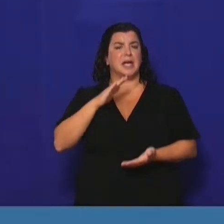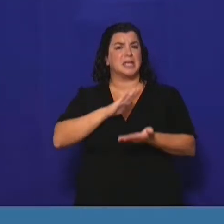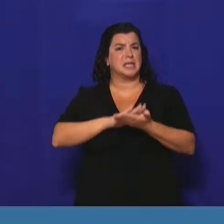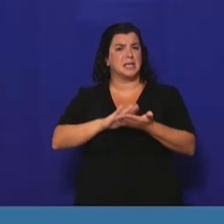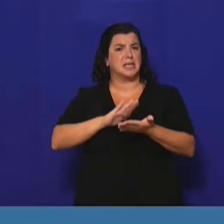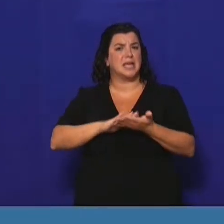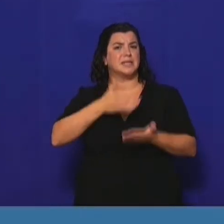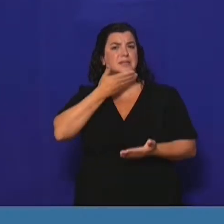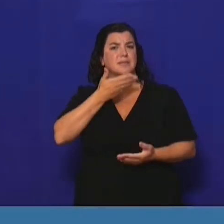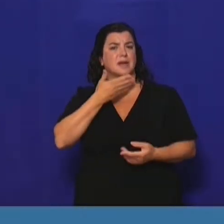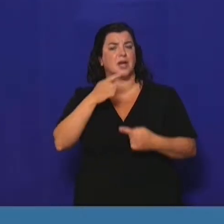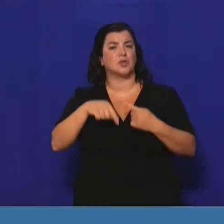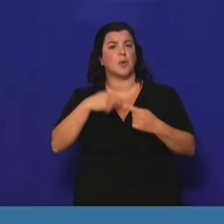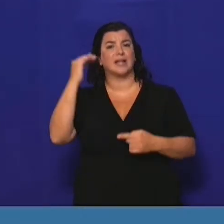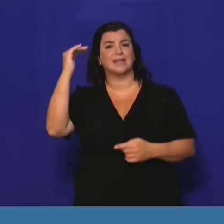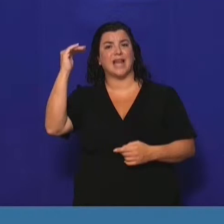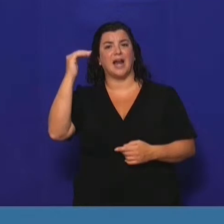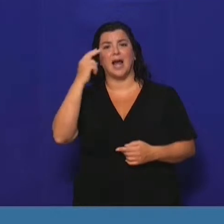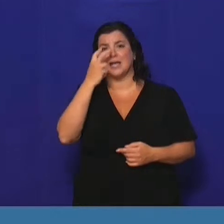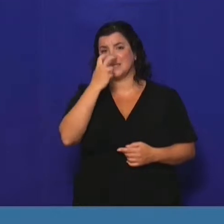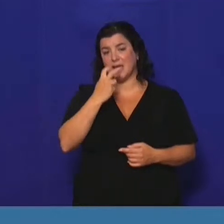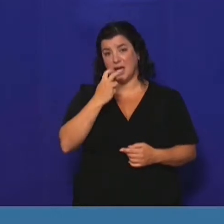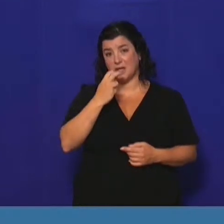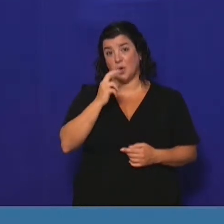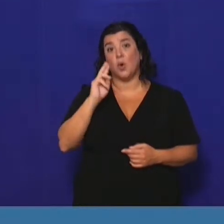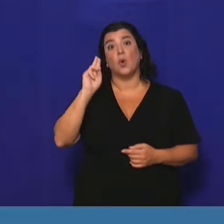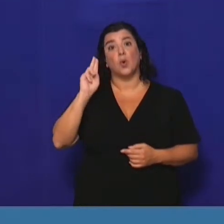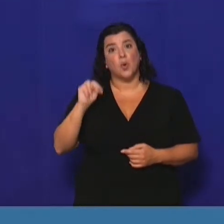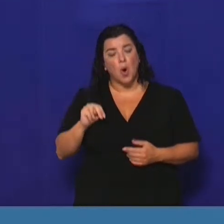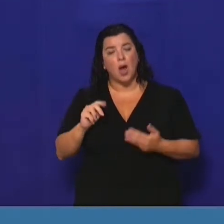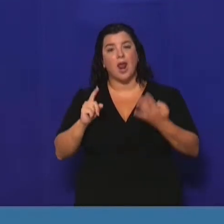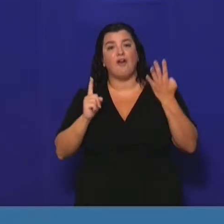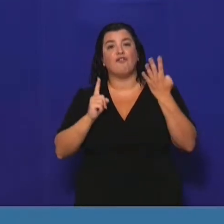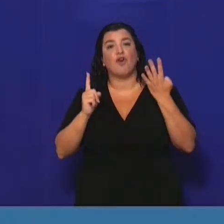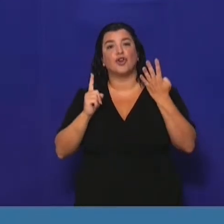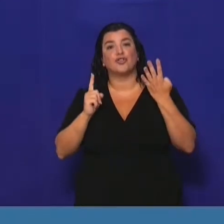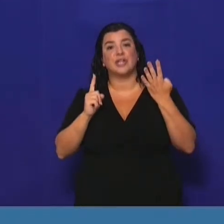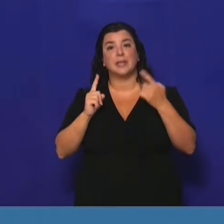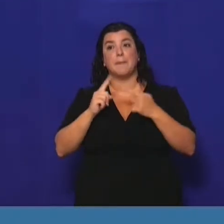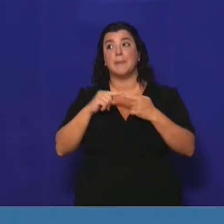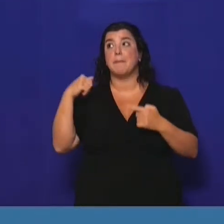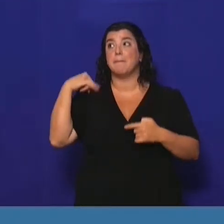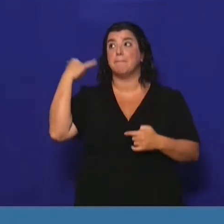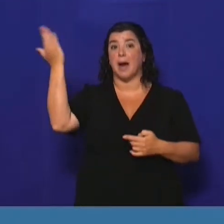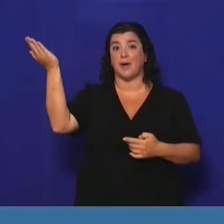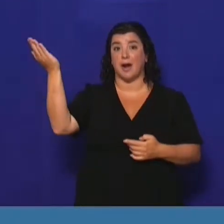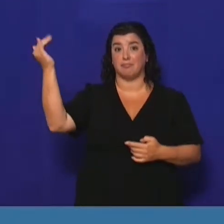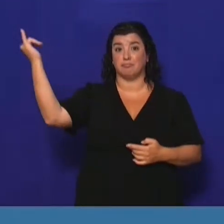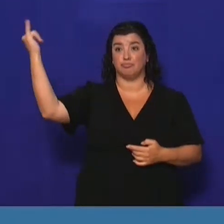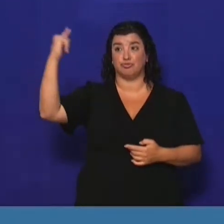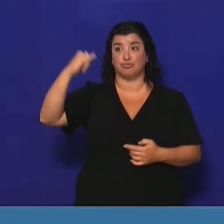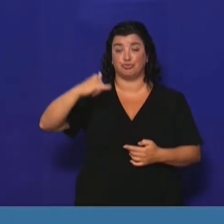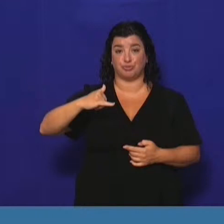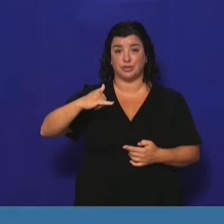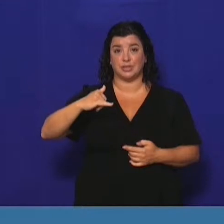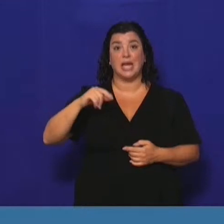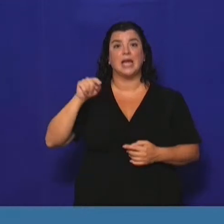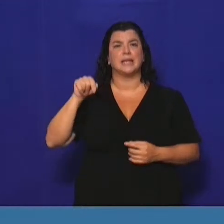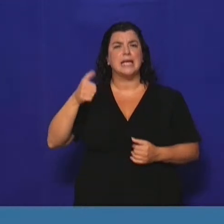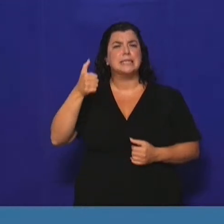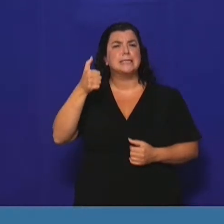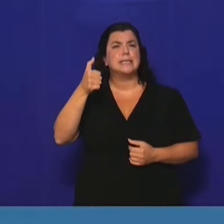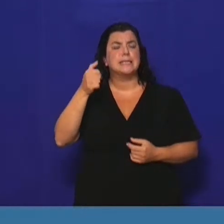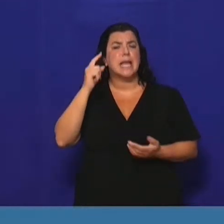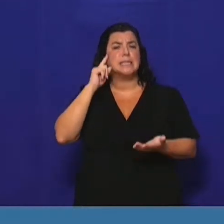mid-djar tal-anzjani u kellna wkoll 14 il-każ li kien importat minn barra minn Malta. 6 minnhom dawn kienu ġew